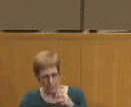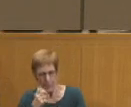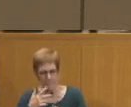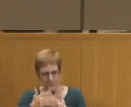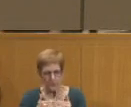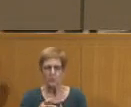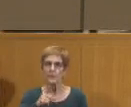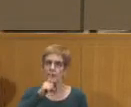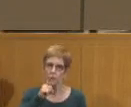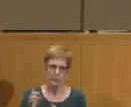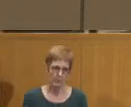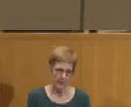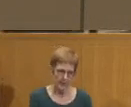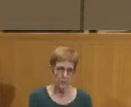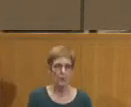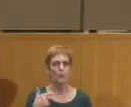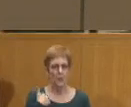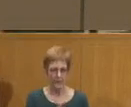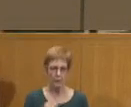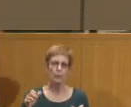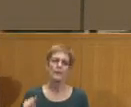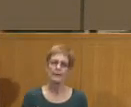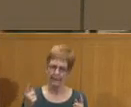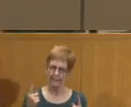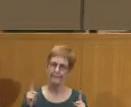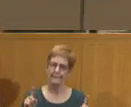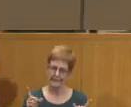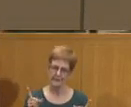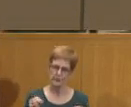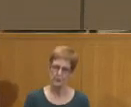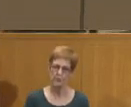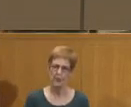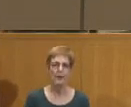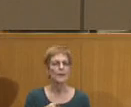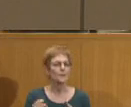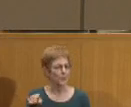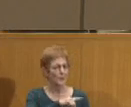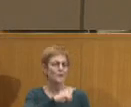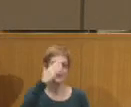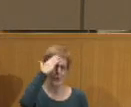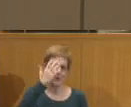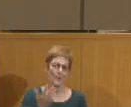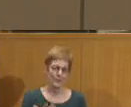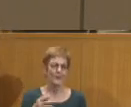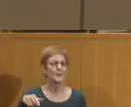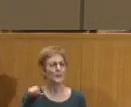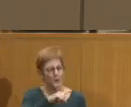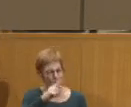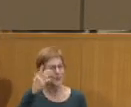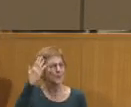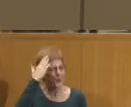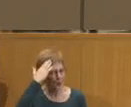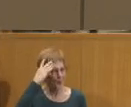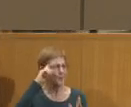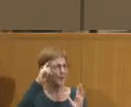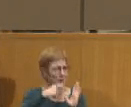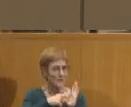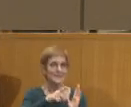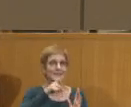to live. So I ask you to continue to push us to do more for all of the people who are